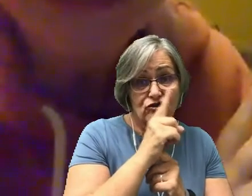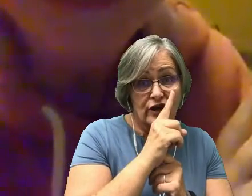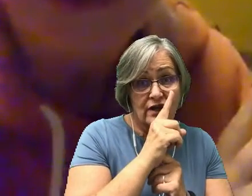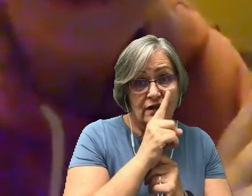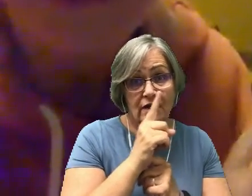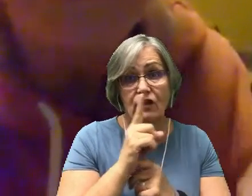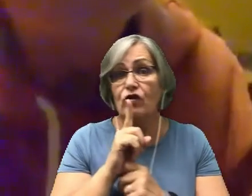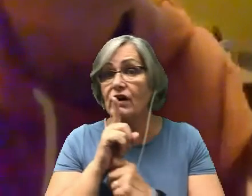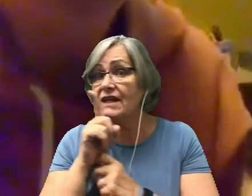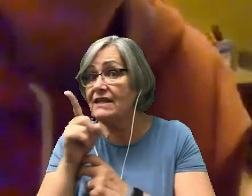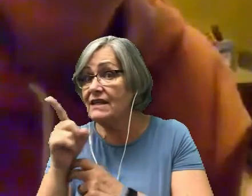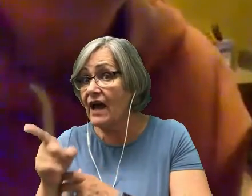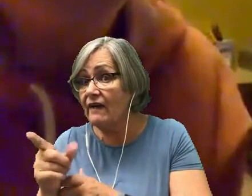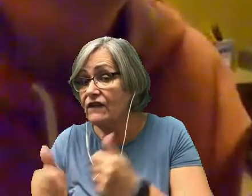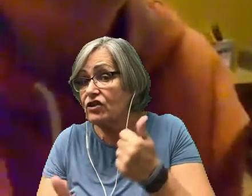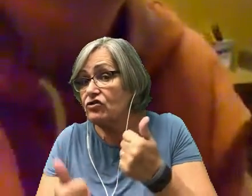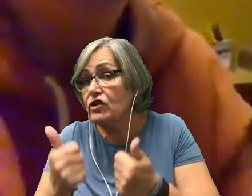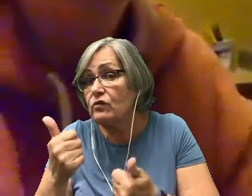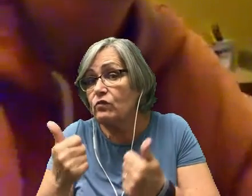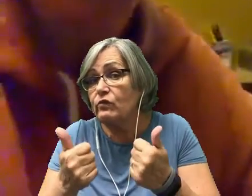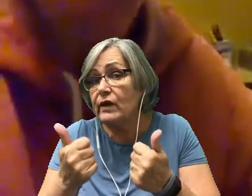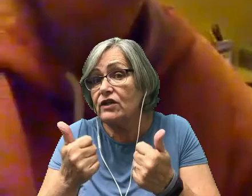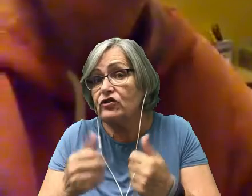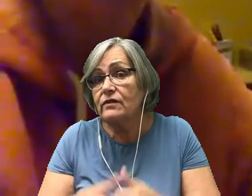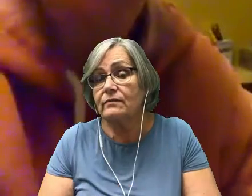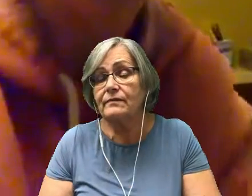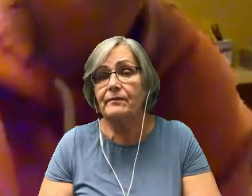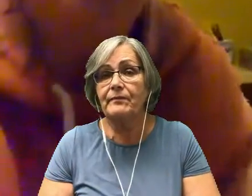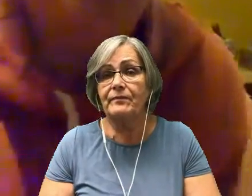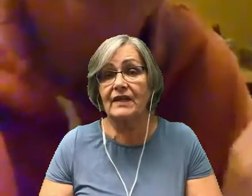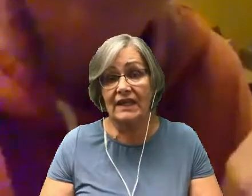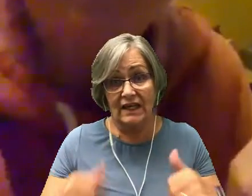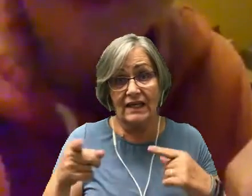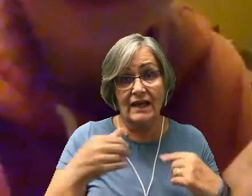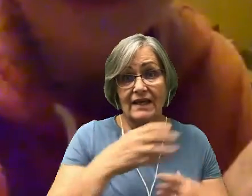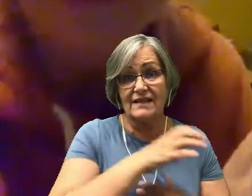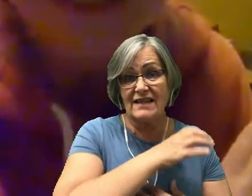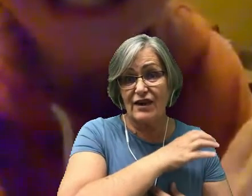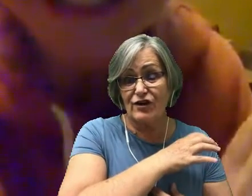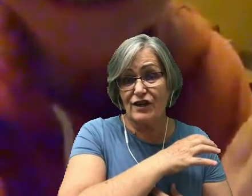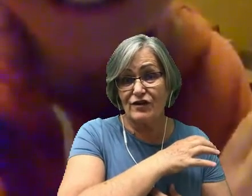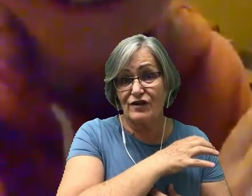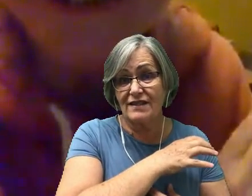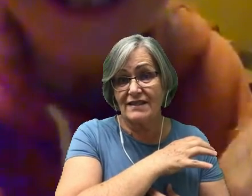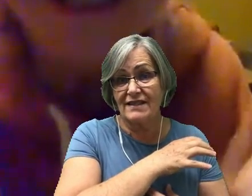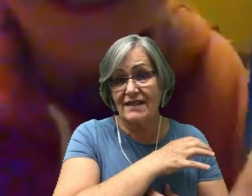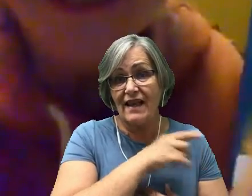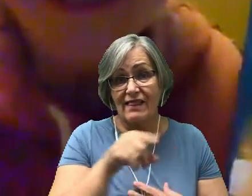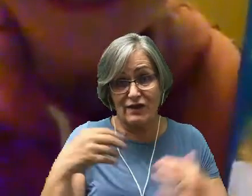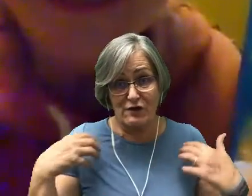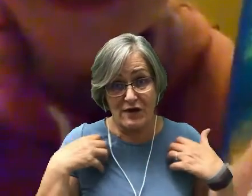Is this a fiction or a nonfiction book? It has characters,